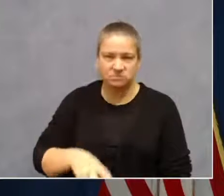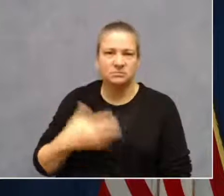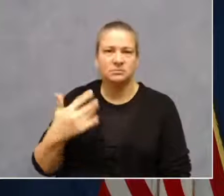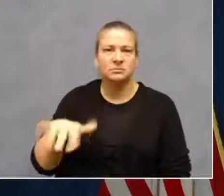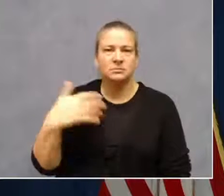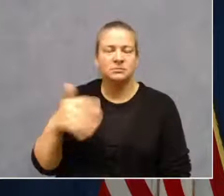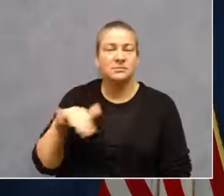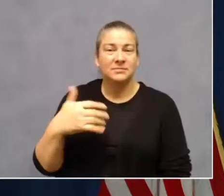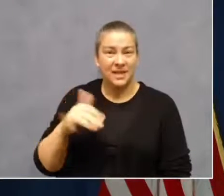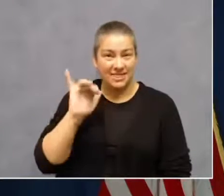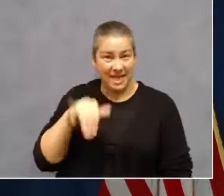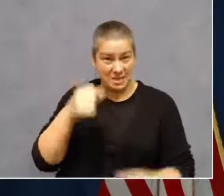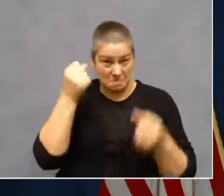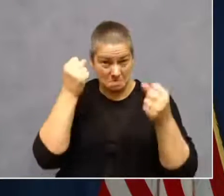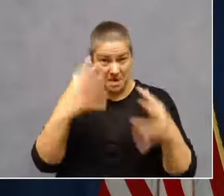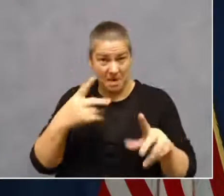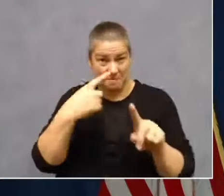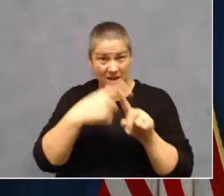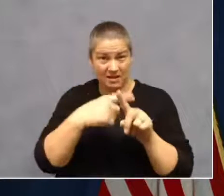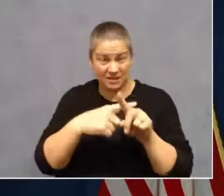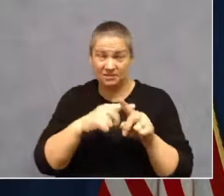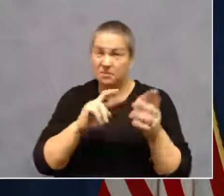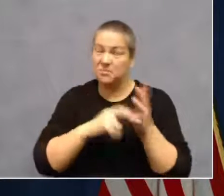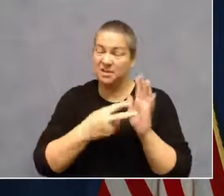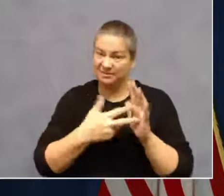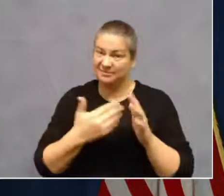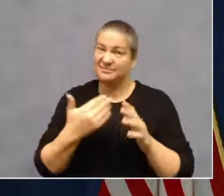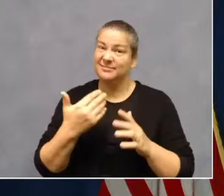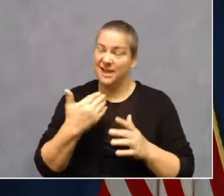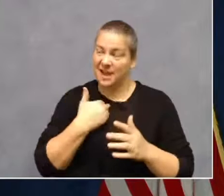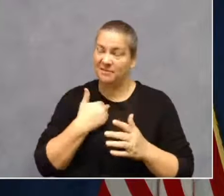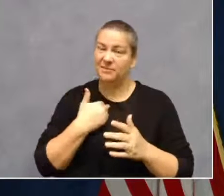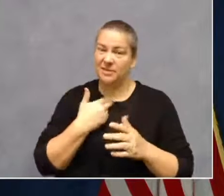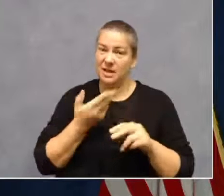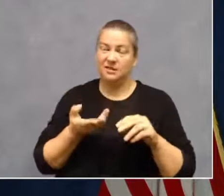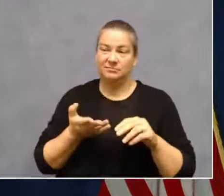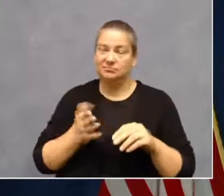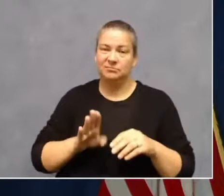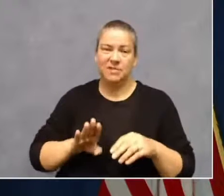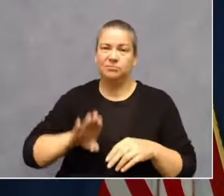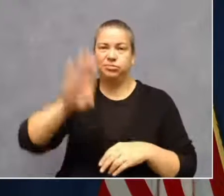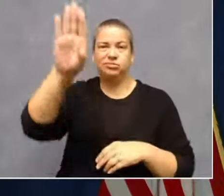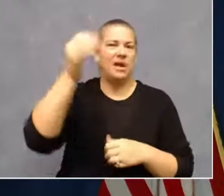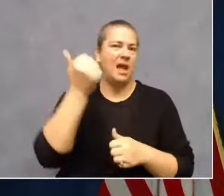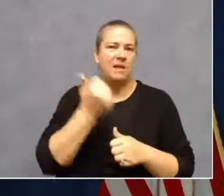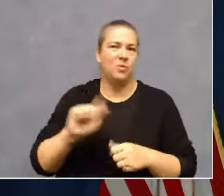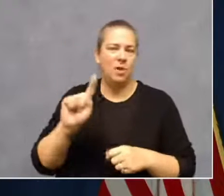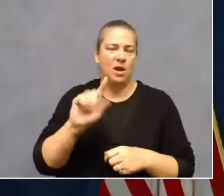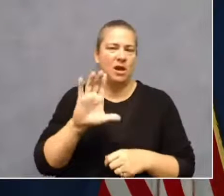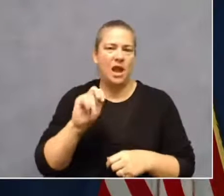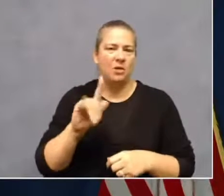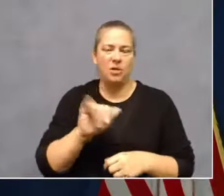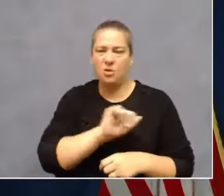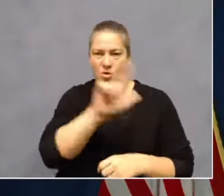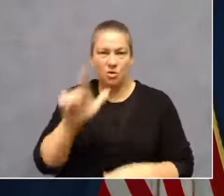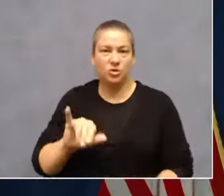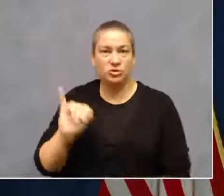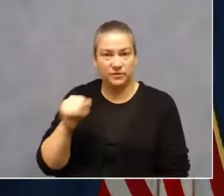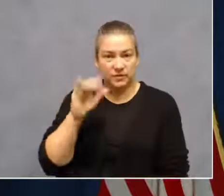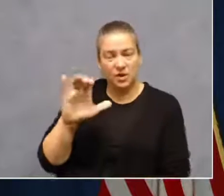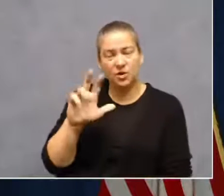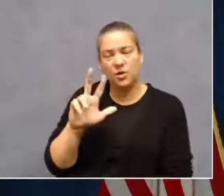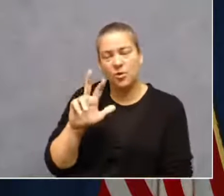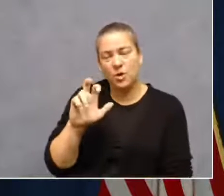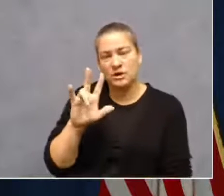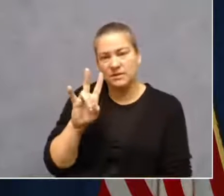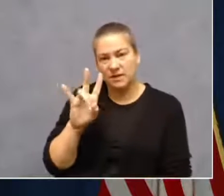many cases, it means we are having escalations in just about every county. Jefferson, 379